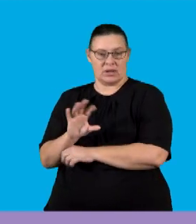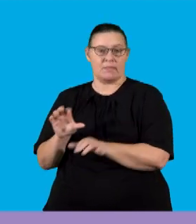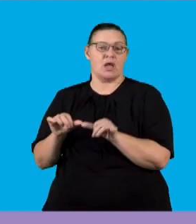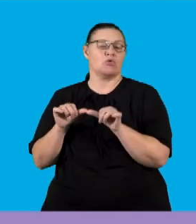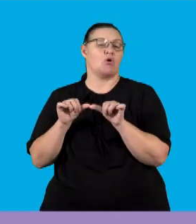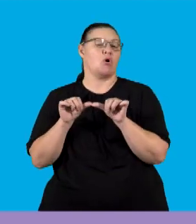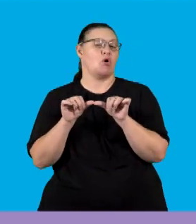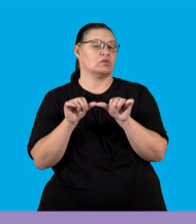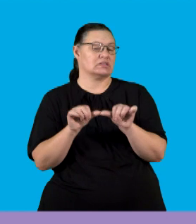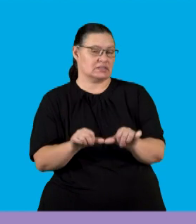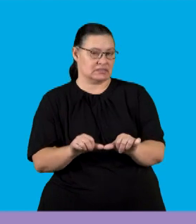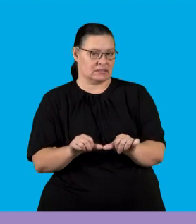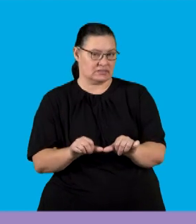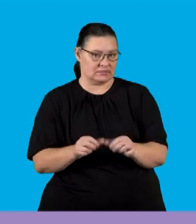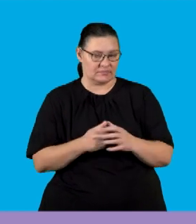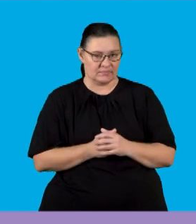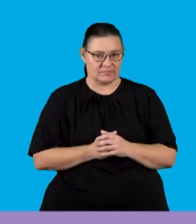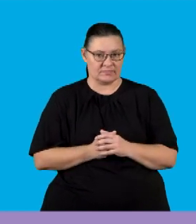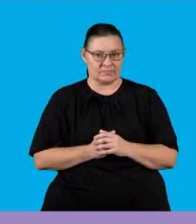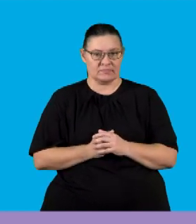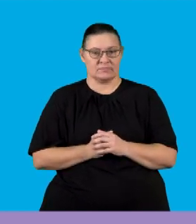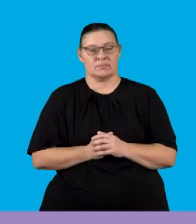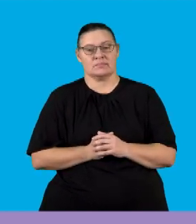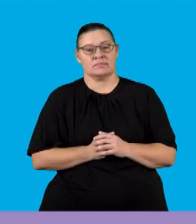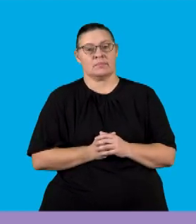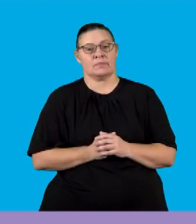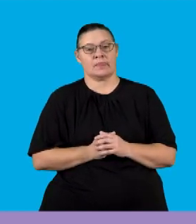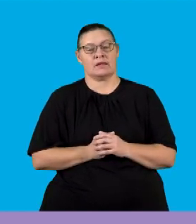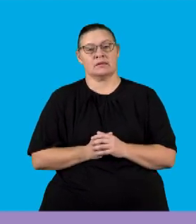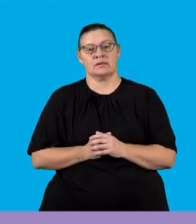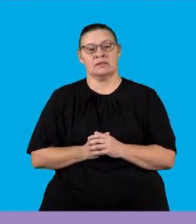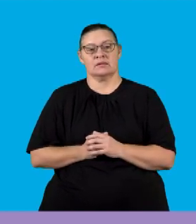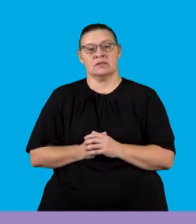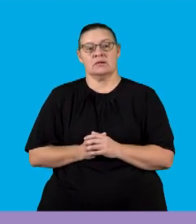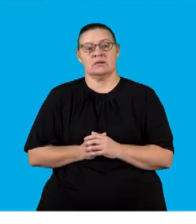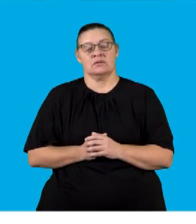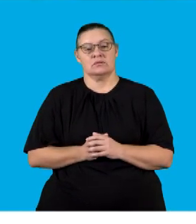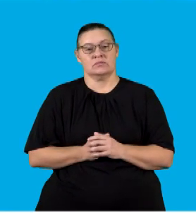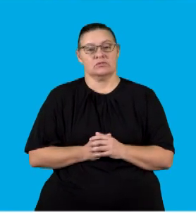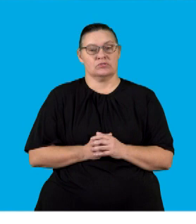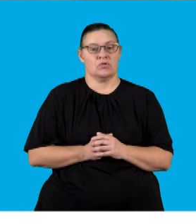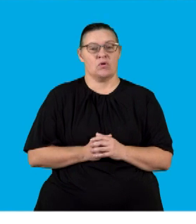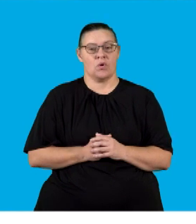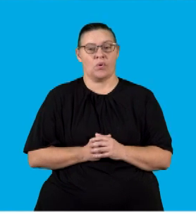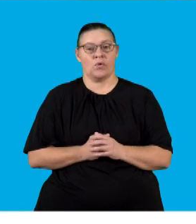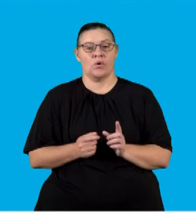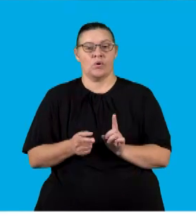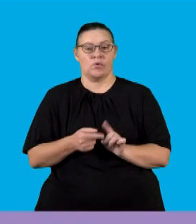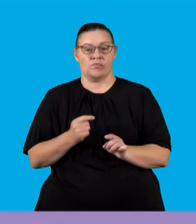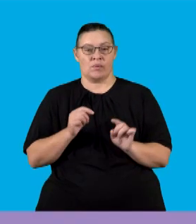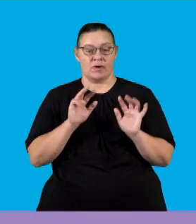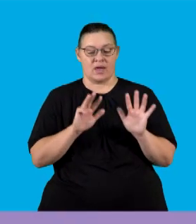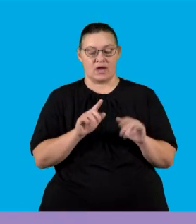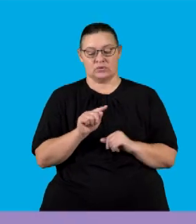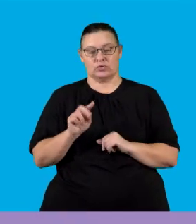So, from 9 to 27, we multiplied by 3. Now we need to know that from 27, how